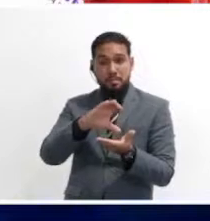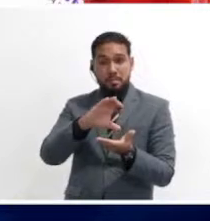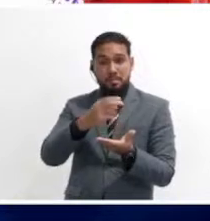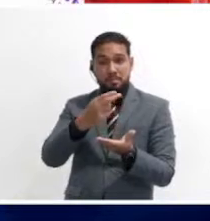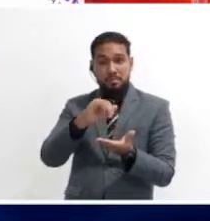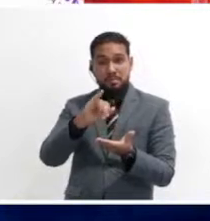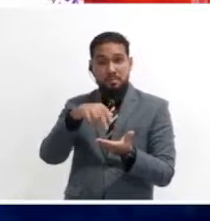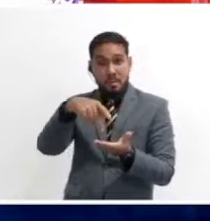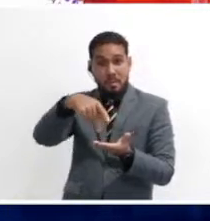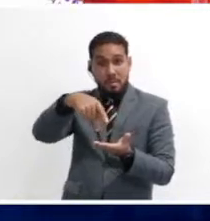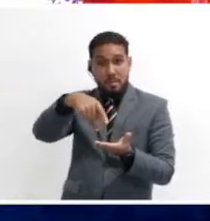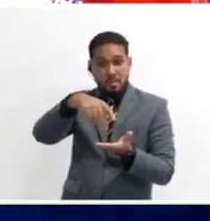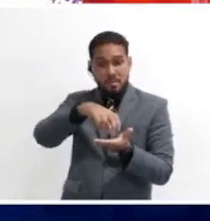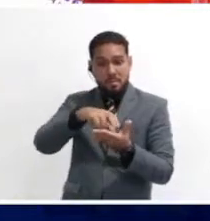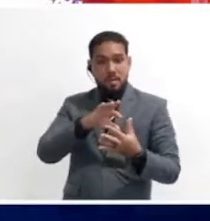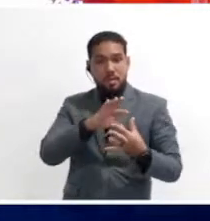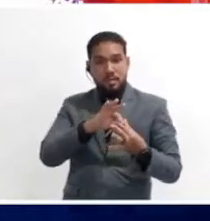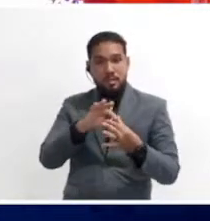chip.